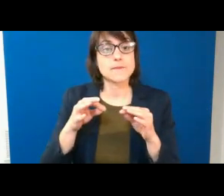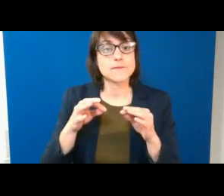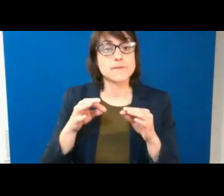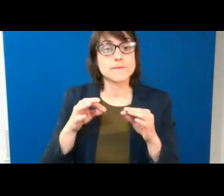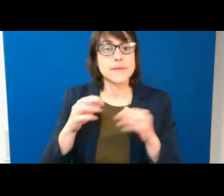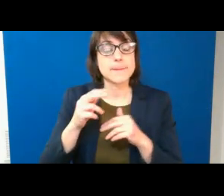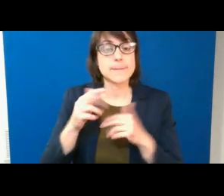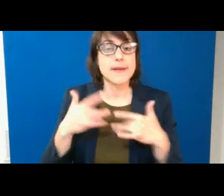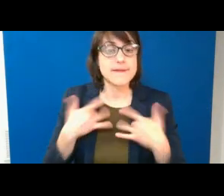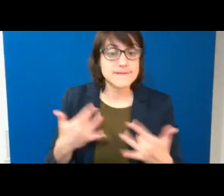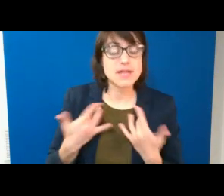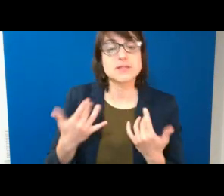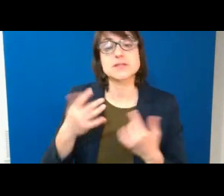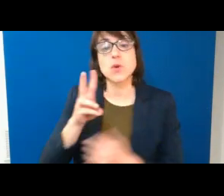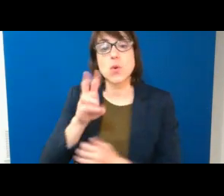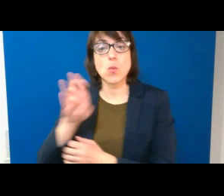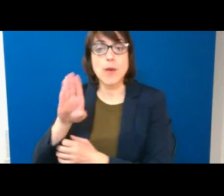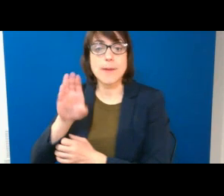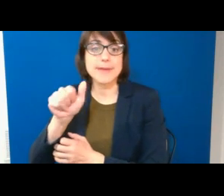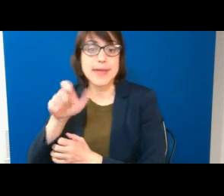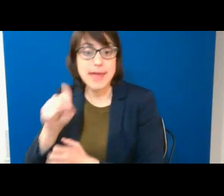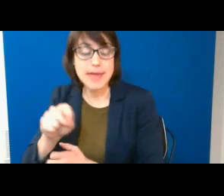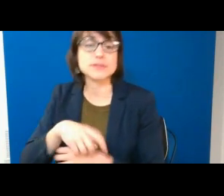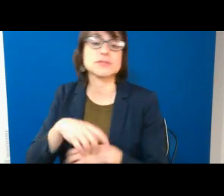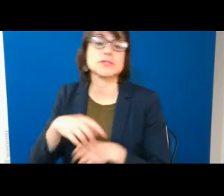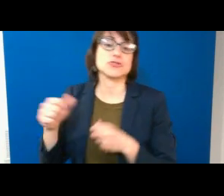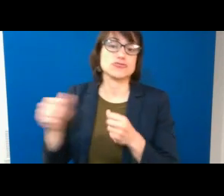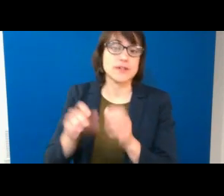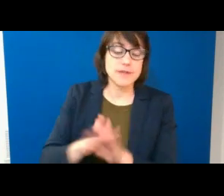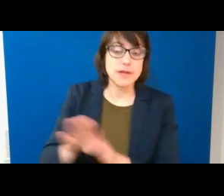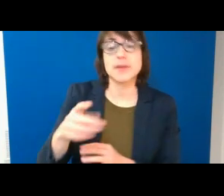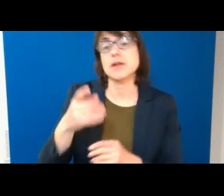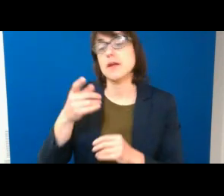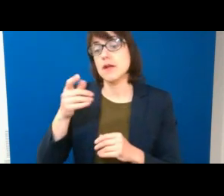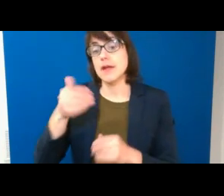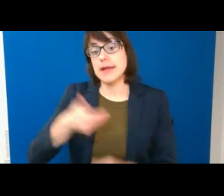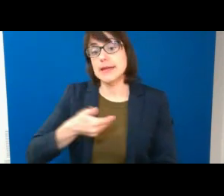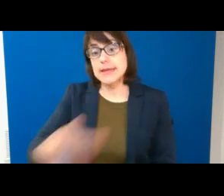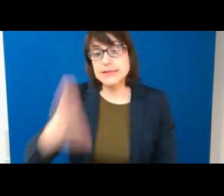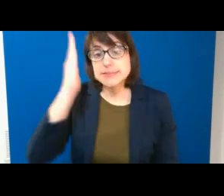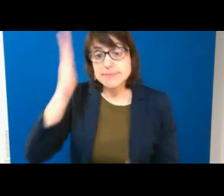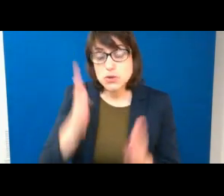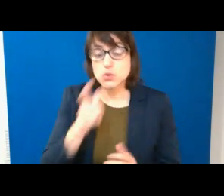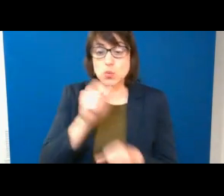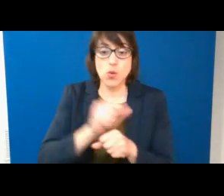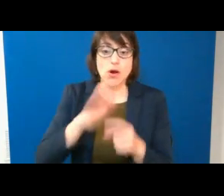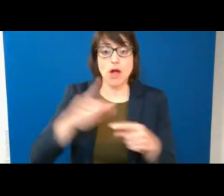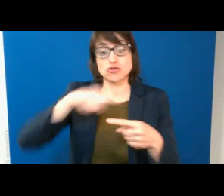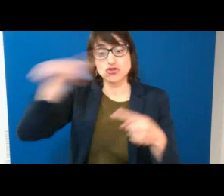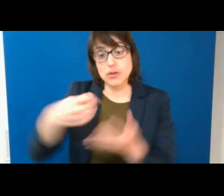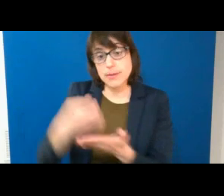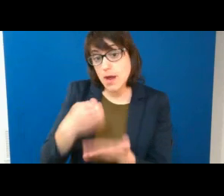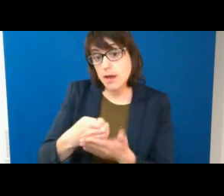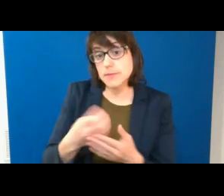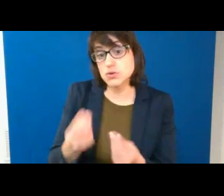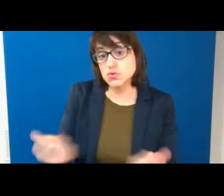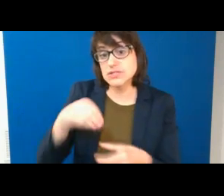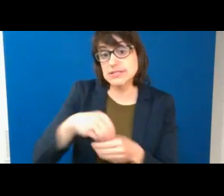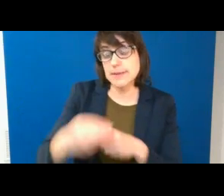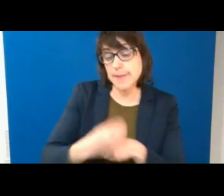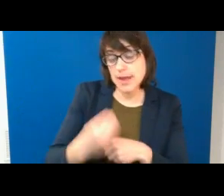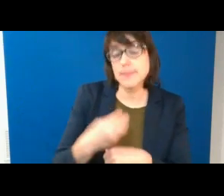half of those meetings are dedicated to guest speakers working on circular economy solutions in Miami. We'll be doing framework building